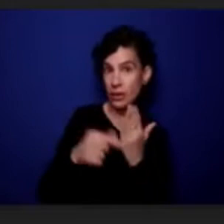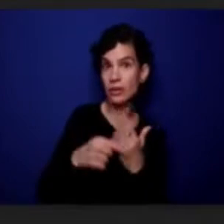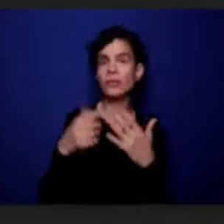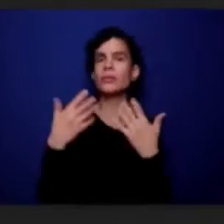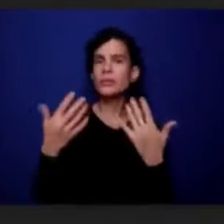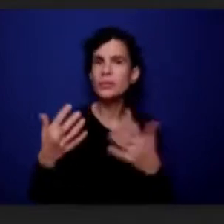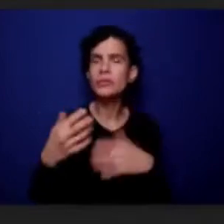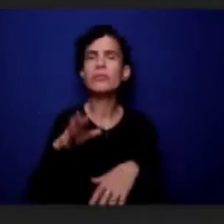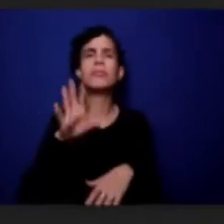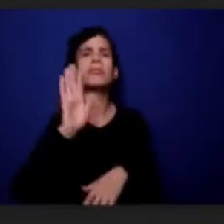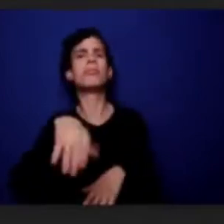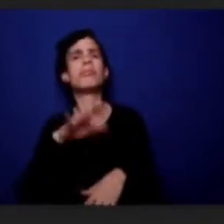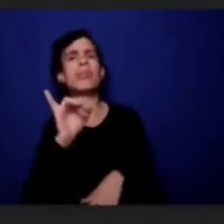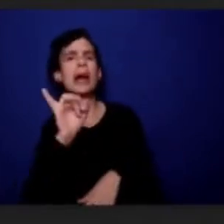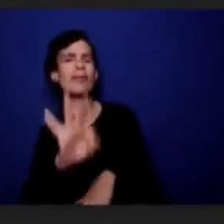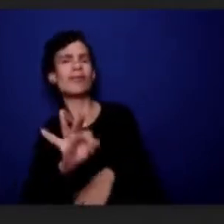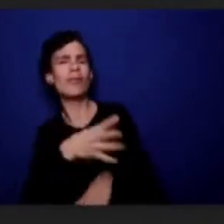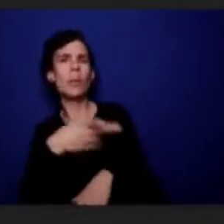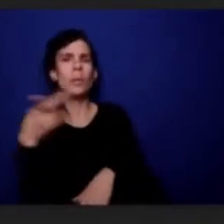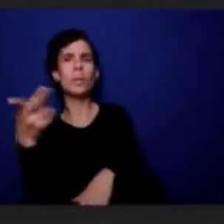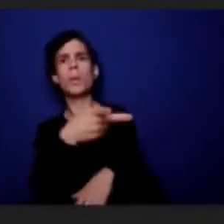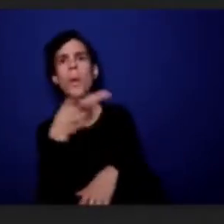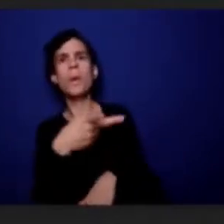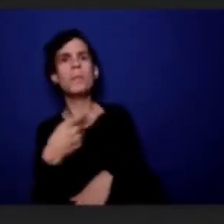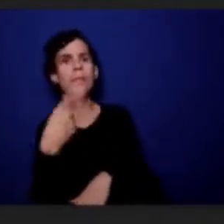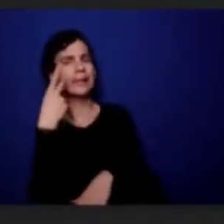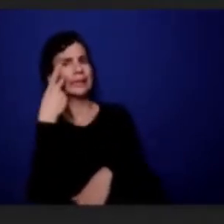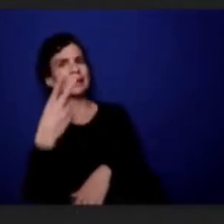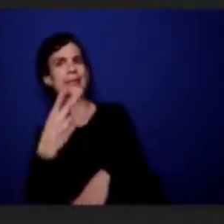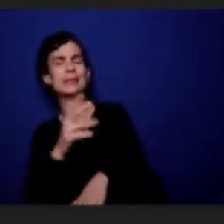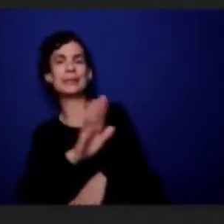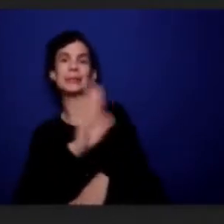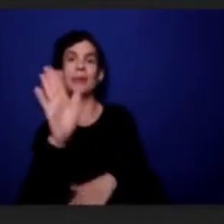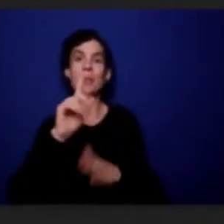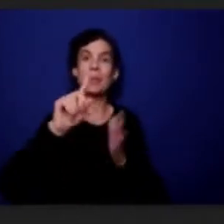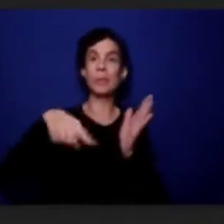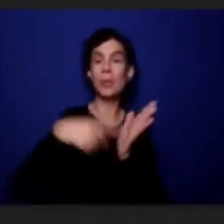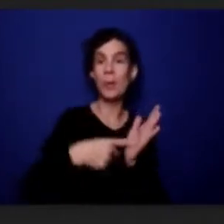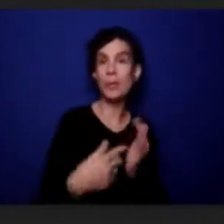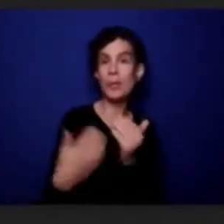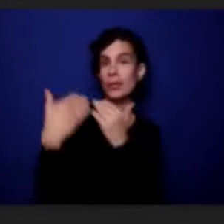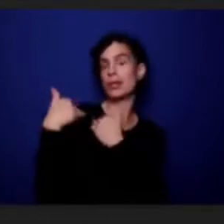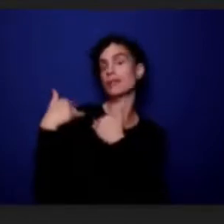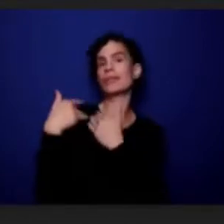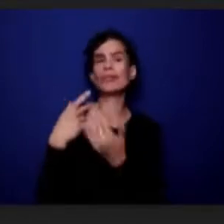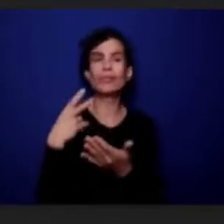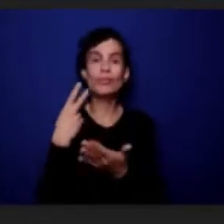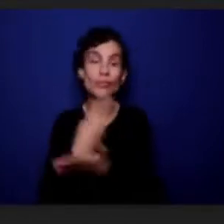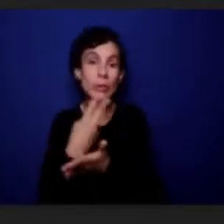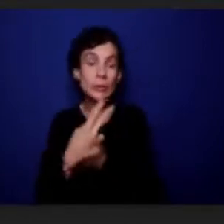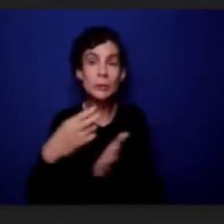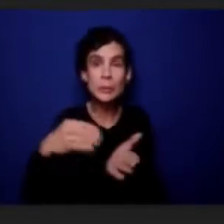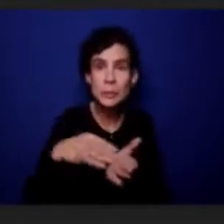It being like having published as grad students in a graduate-run journal, and so I'm